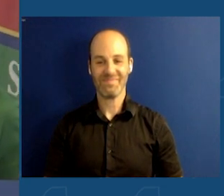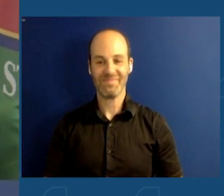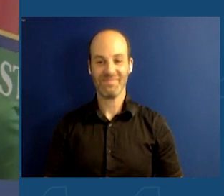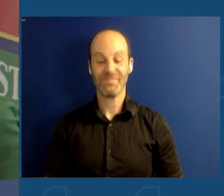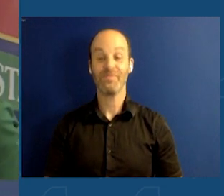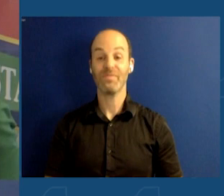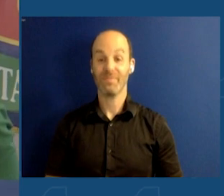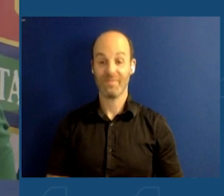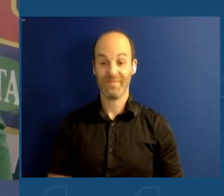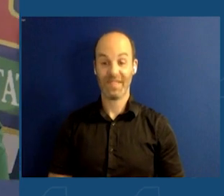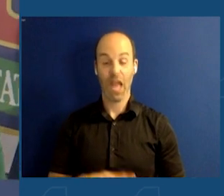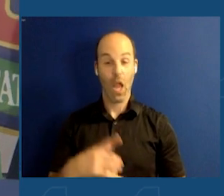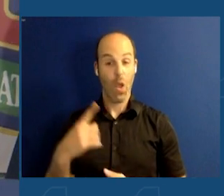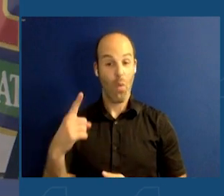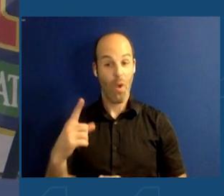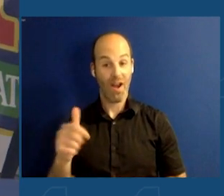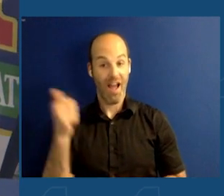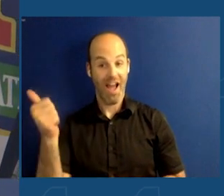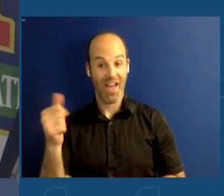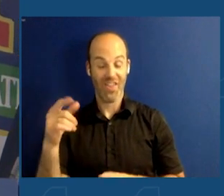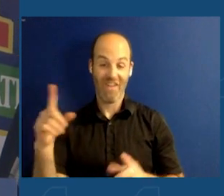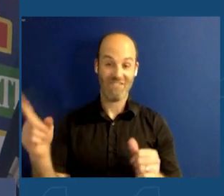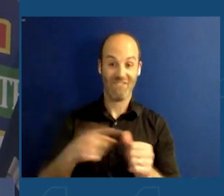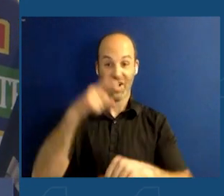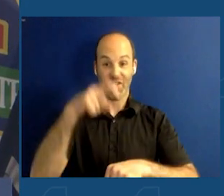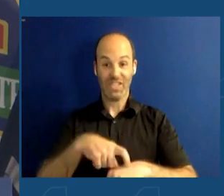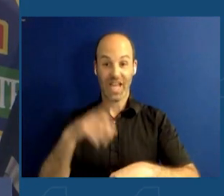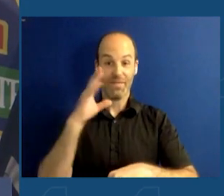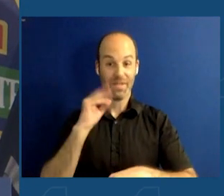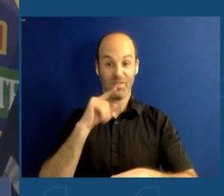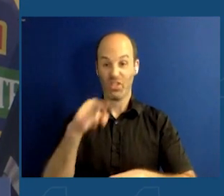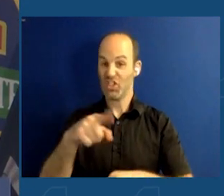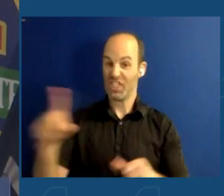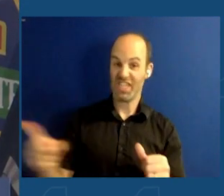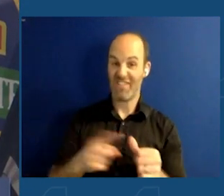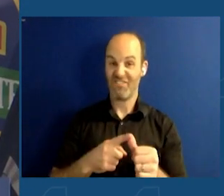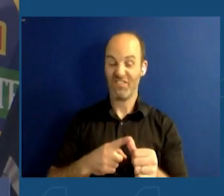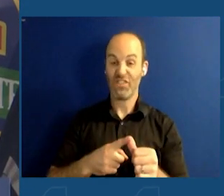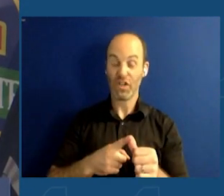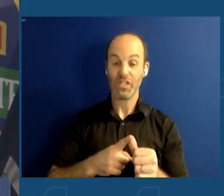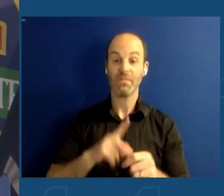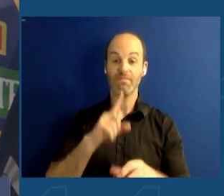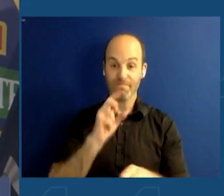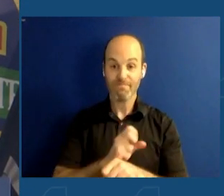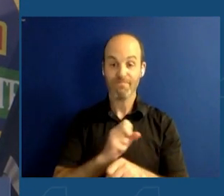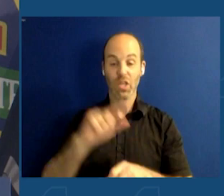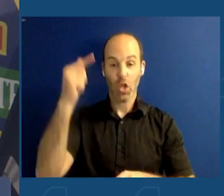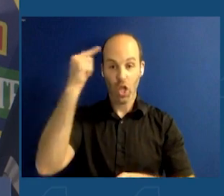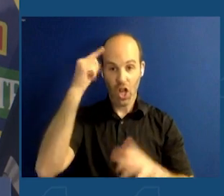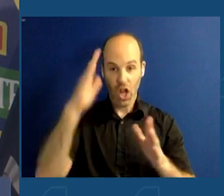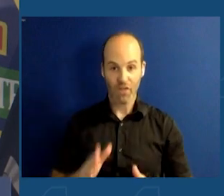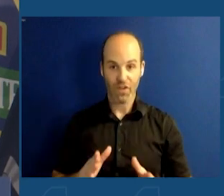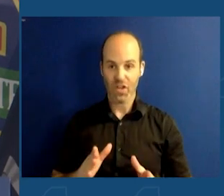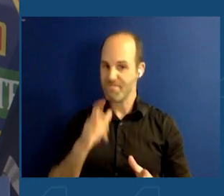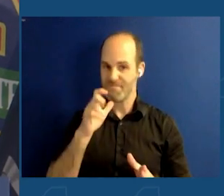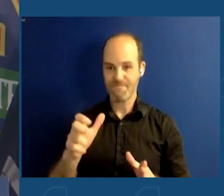And in one other first for Governor Hochul, she is the first sitting governor to receive this alumni medallion.